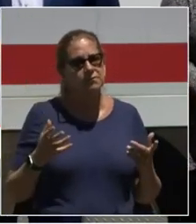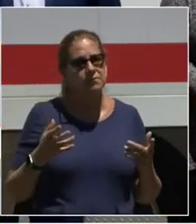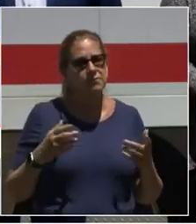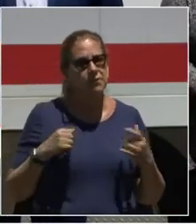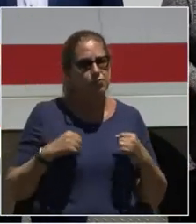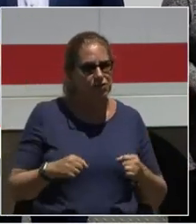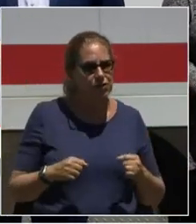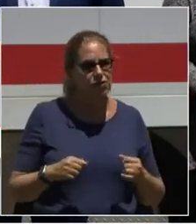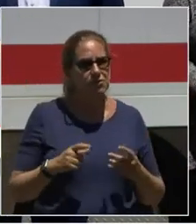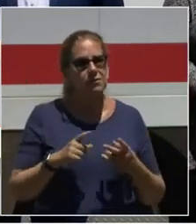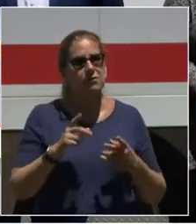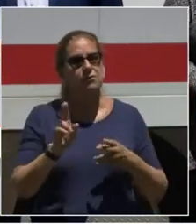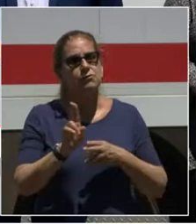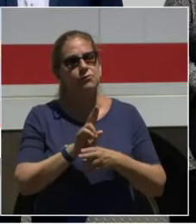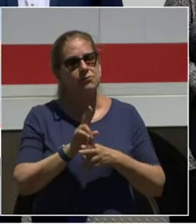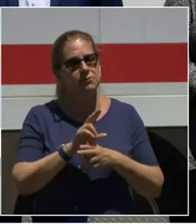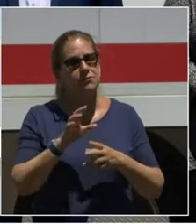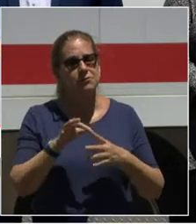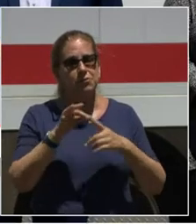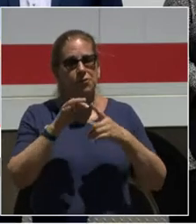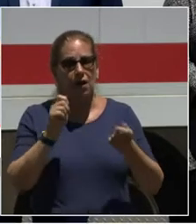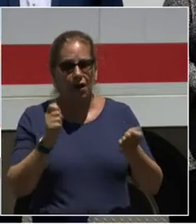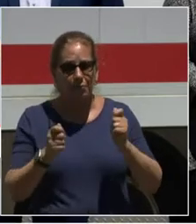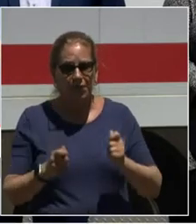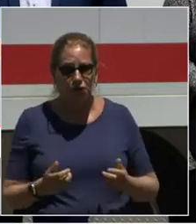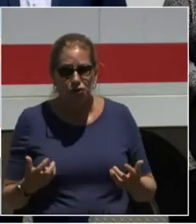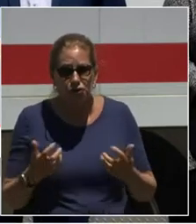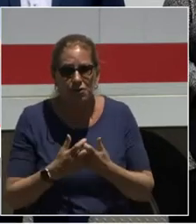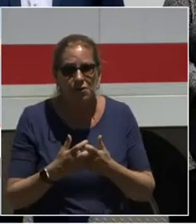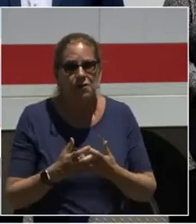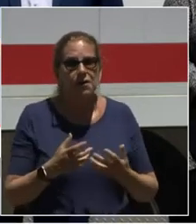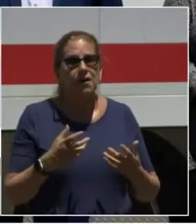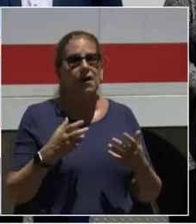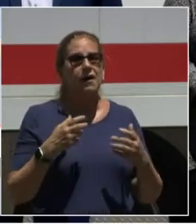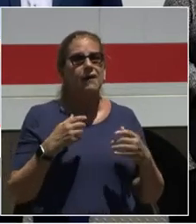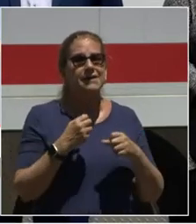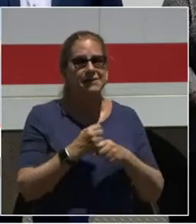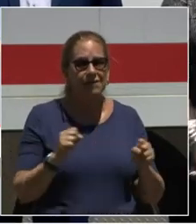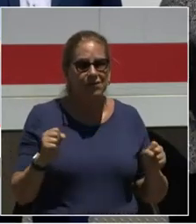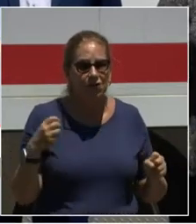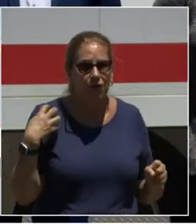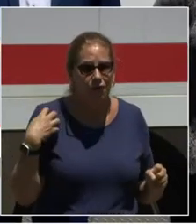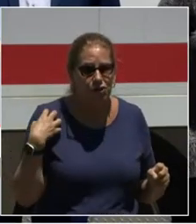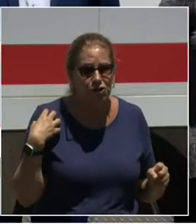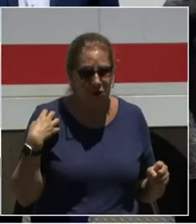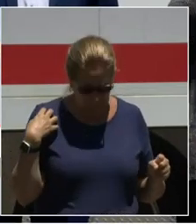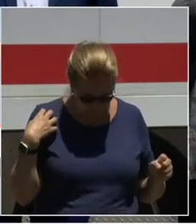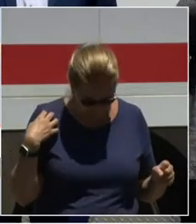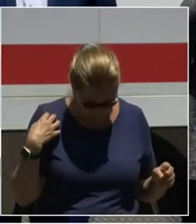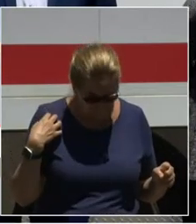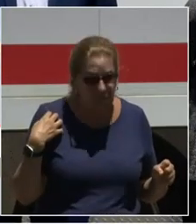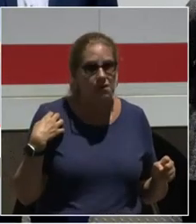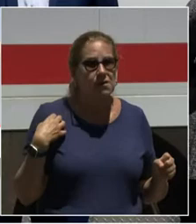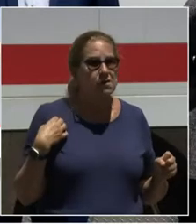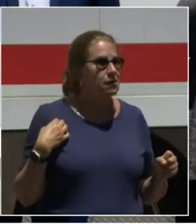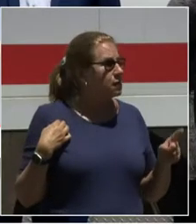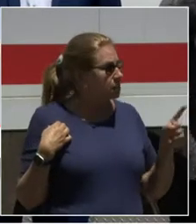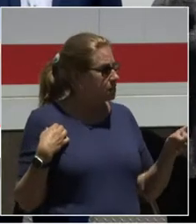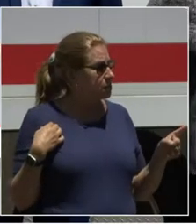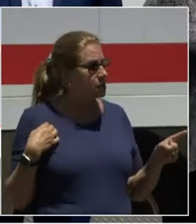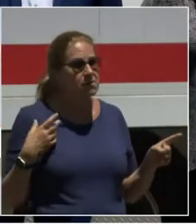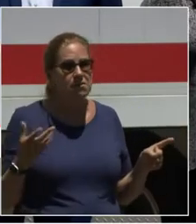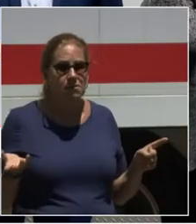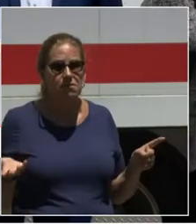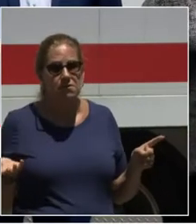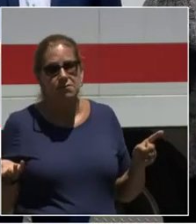accommodations. But the public safety officials are doing internal planning. Should the city residents expect to see half the city shut